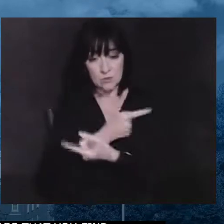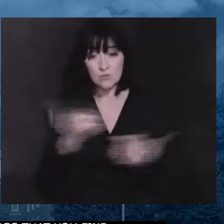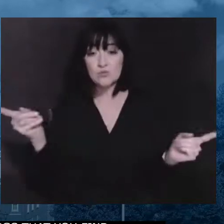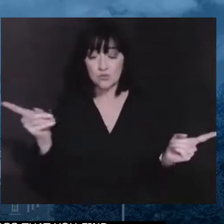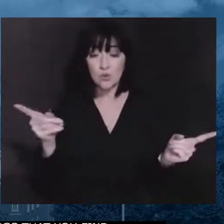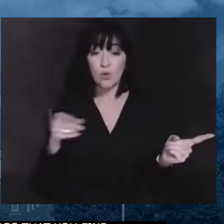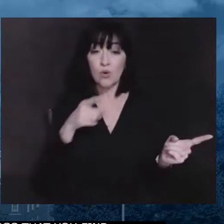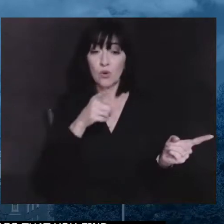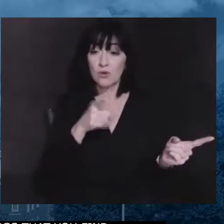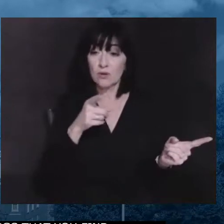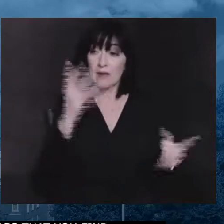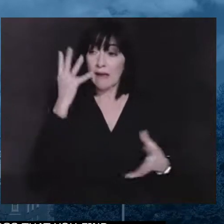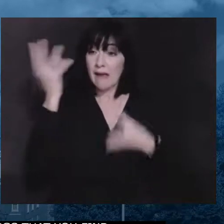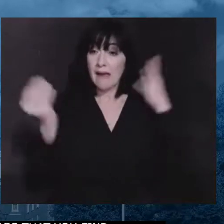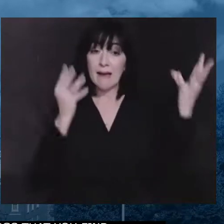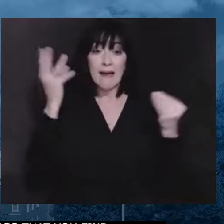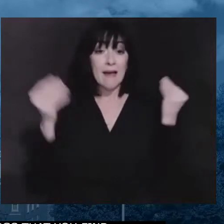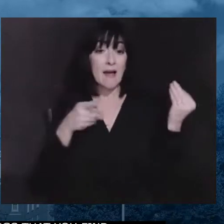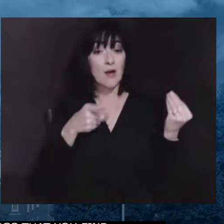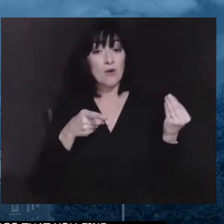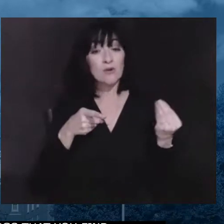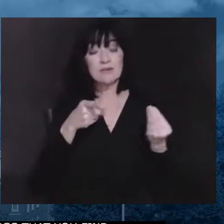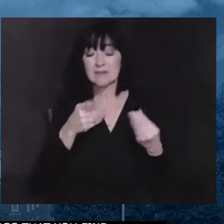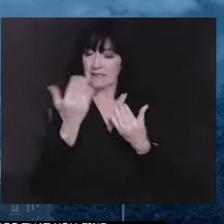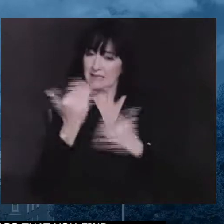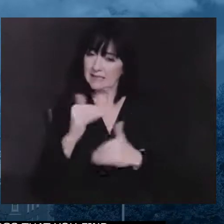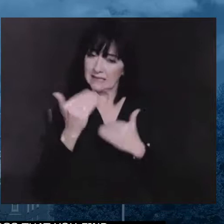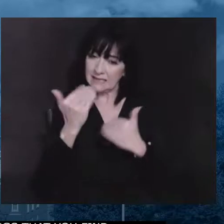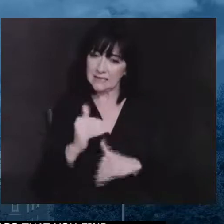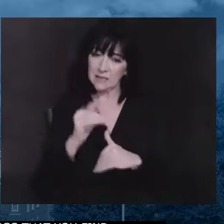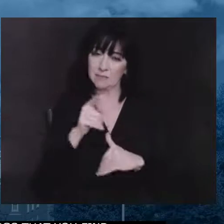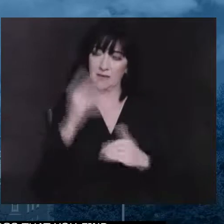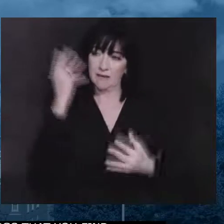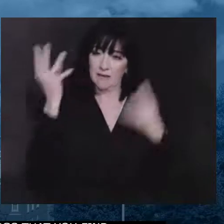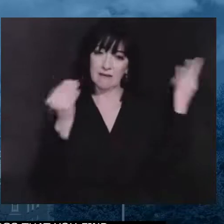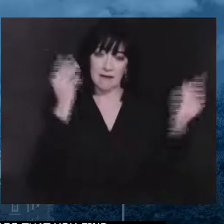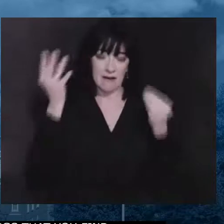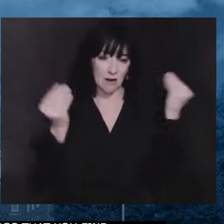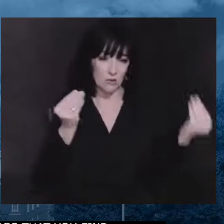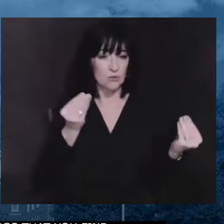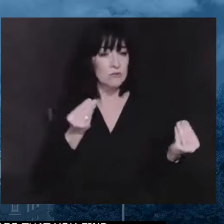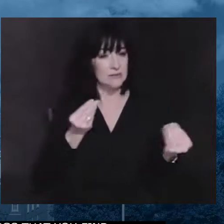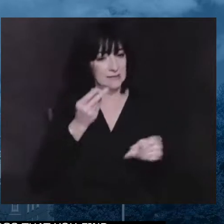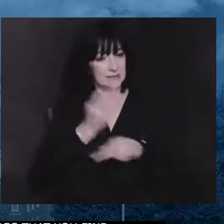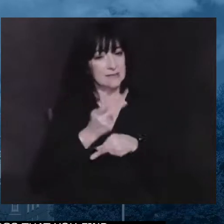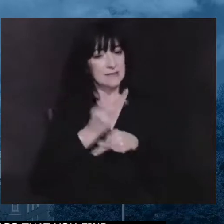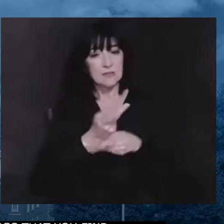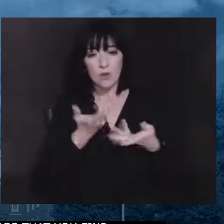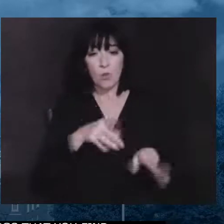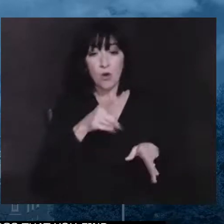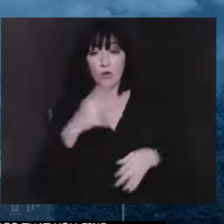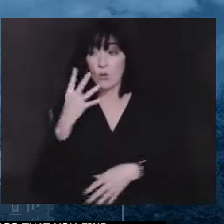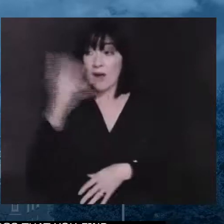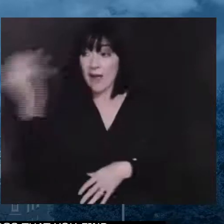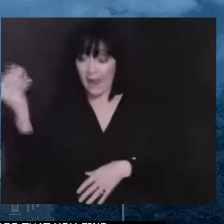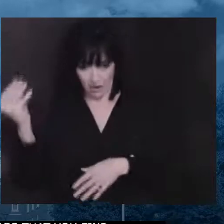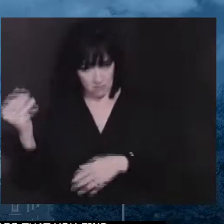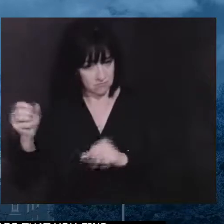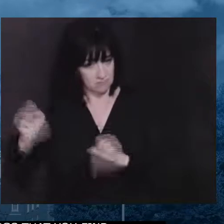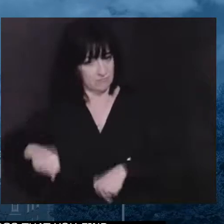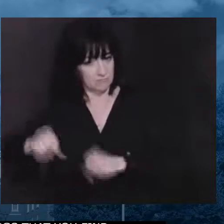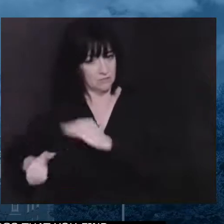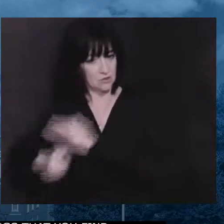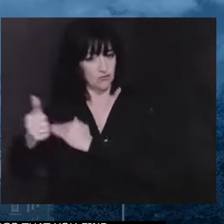trips out of your home, again, to potentially expose yourself, making sure if you're going to the